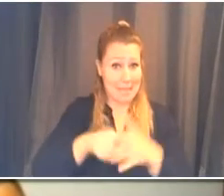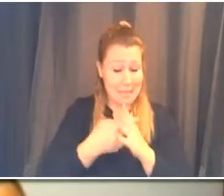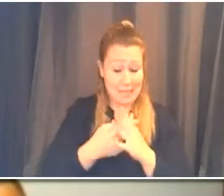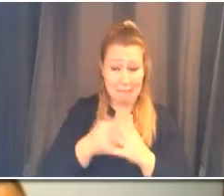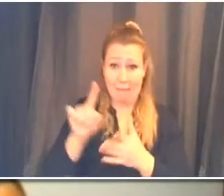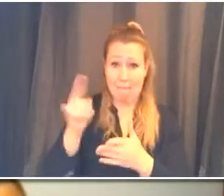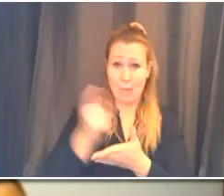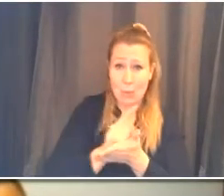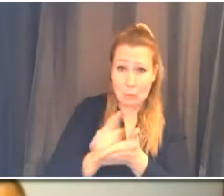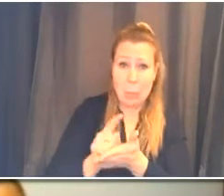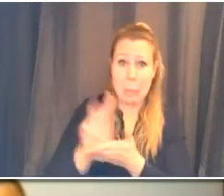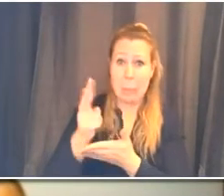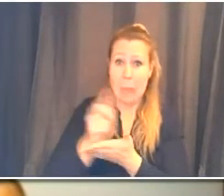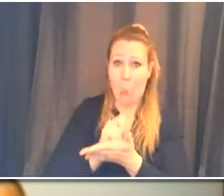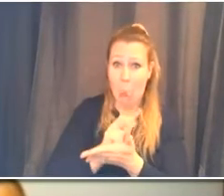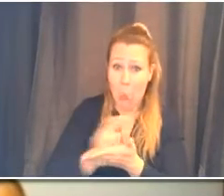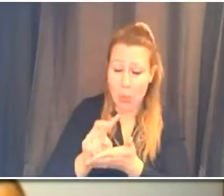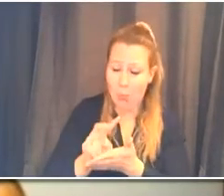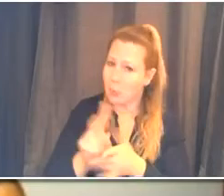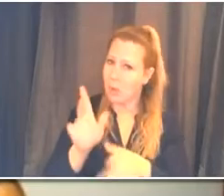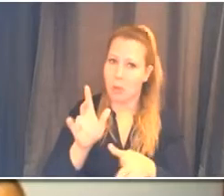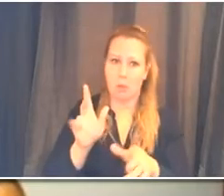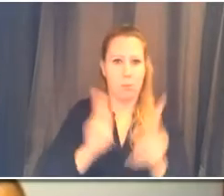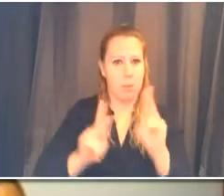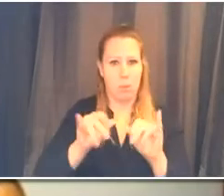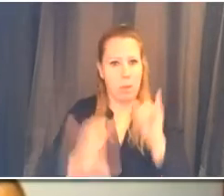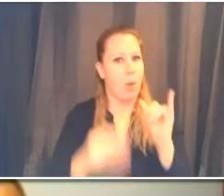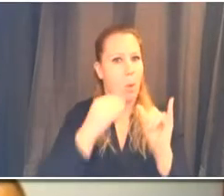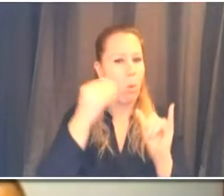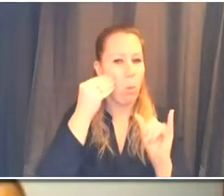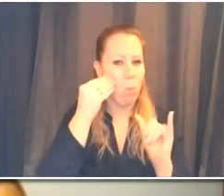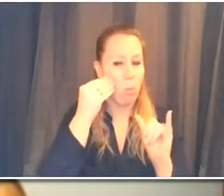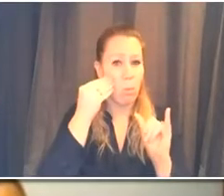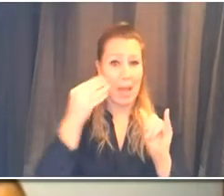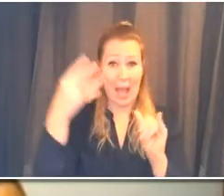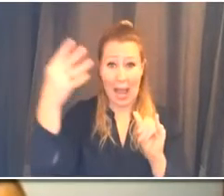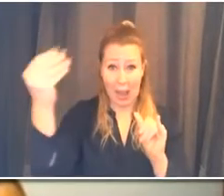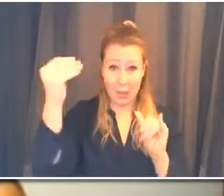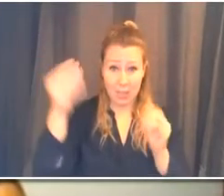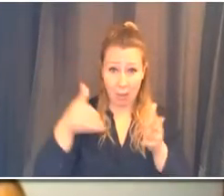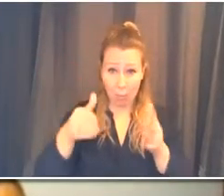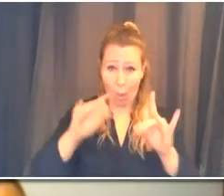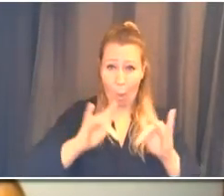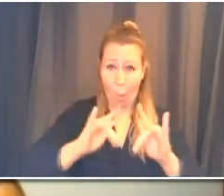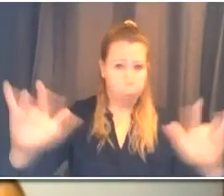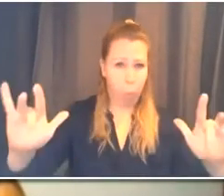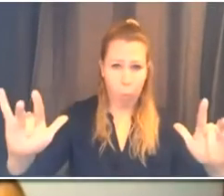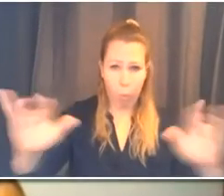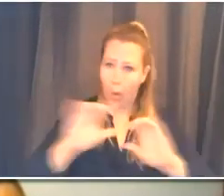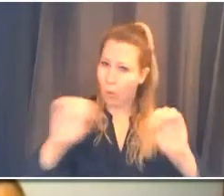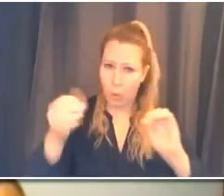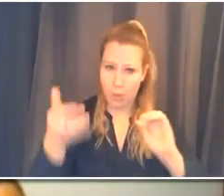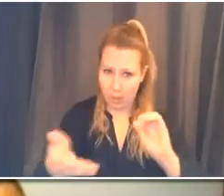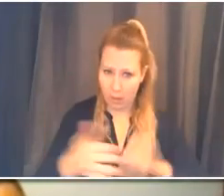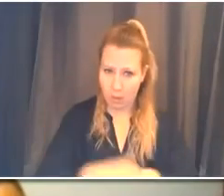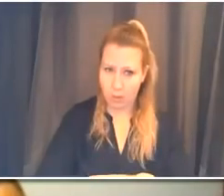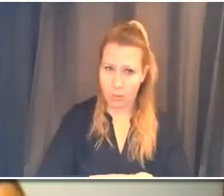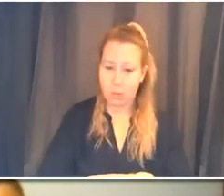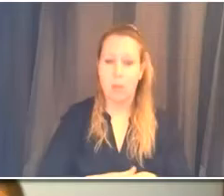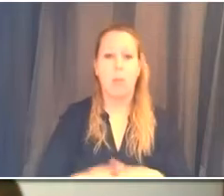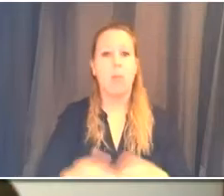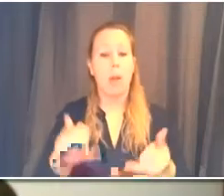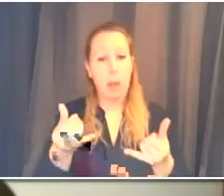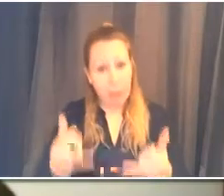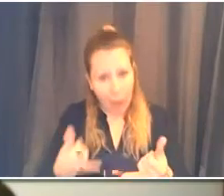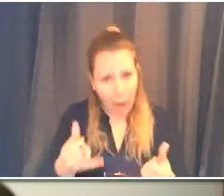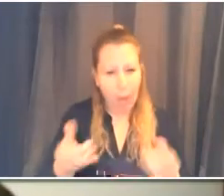dvos in that Precinct that deal with that family all the time this these families didn't just get added to this list this